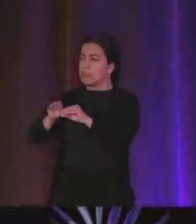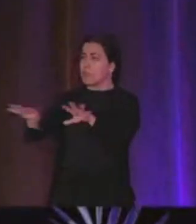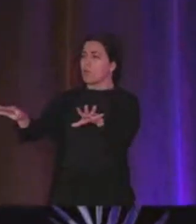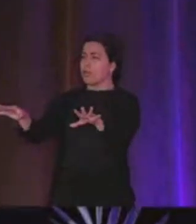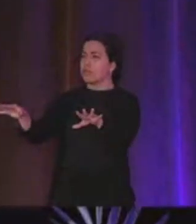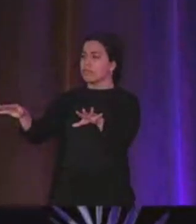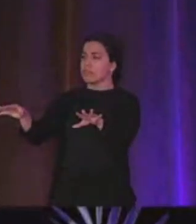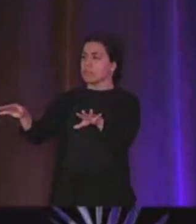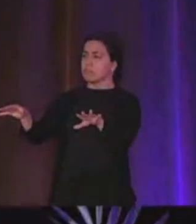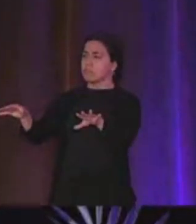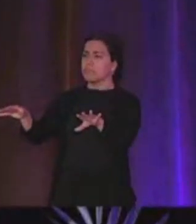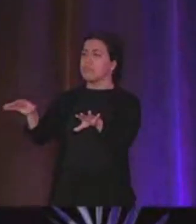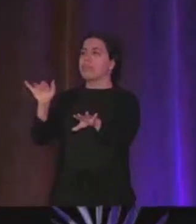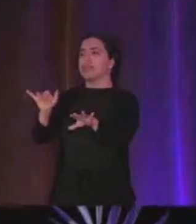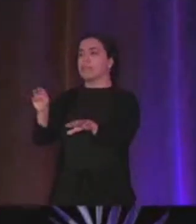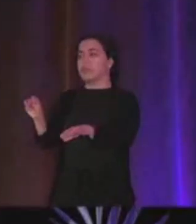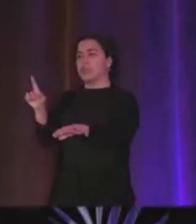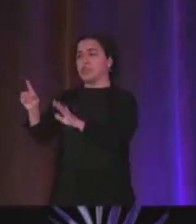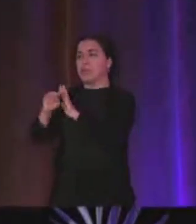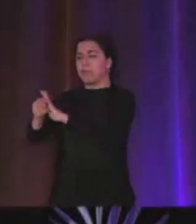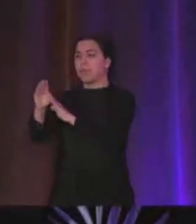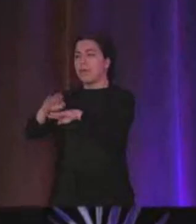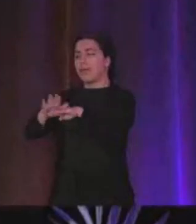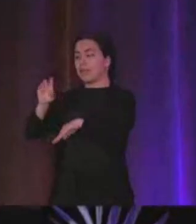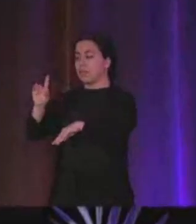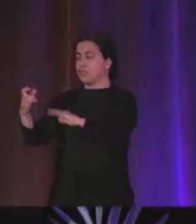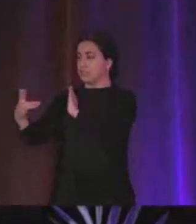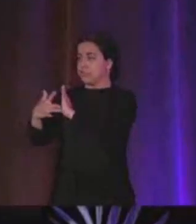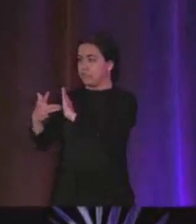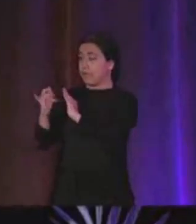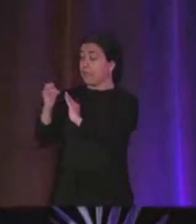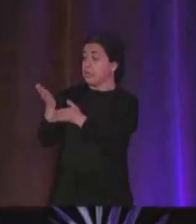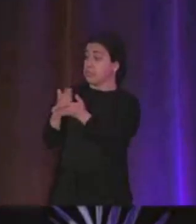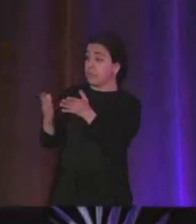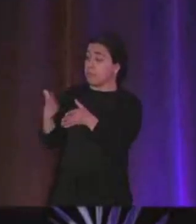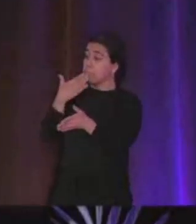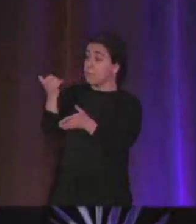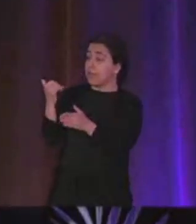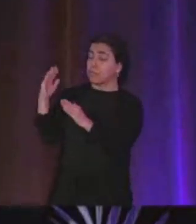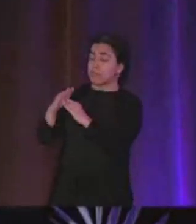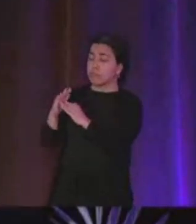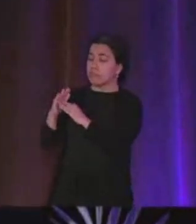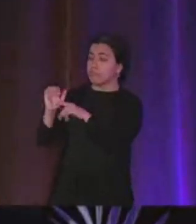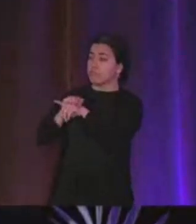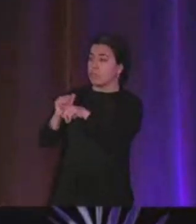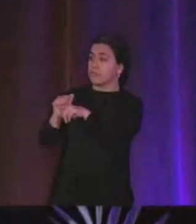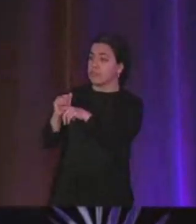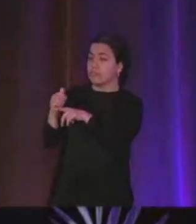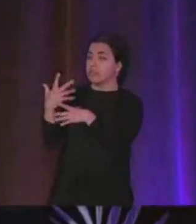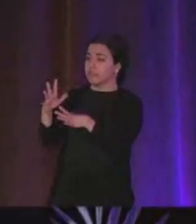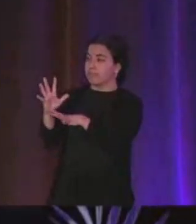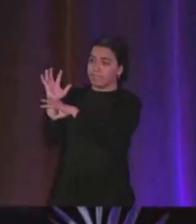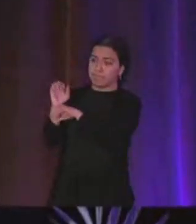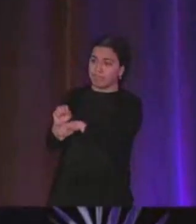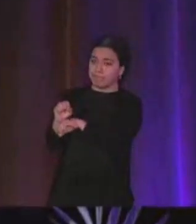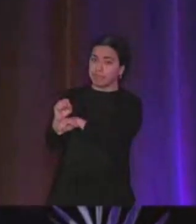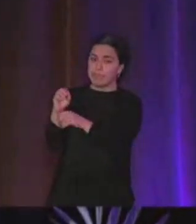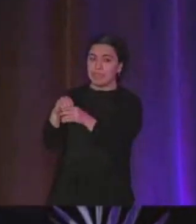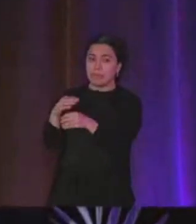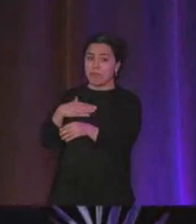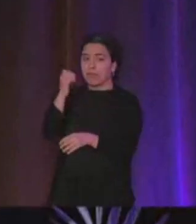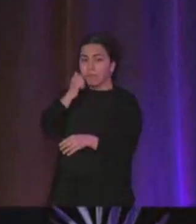nutshell, bulky machine learning models on the edge devices? So these are some of the best practices which I have adopted and I also use in my